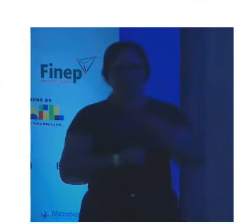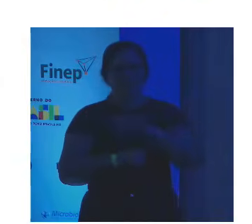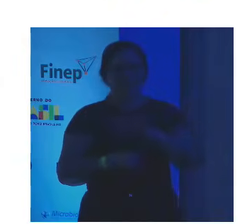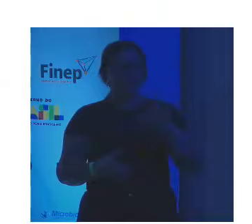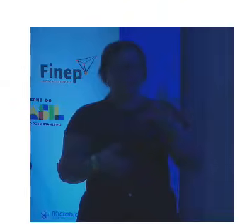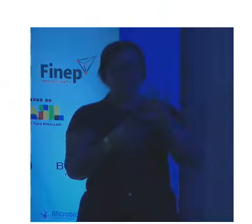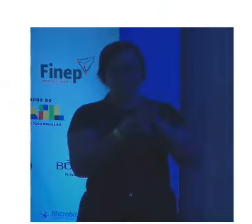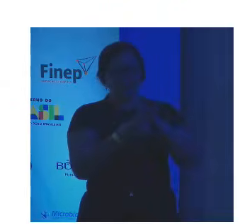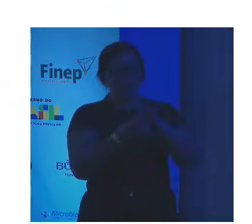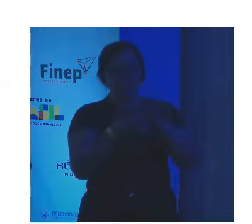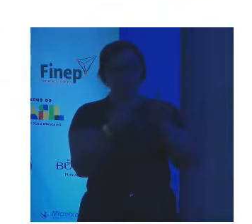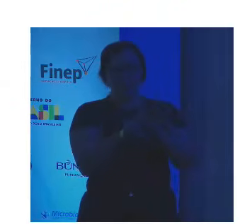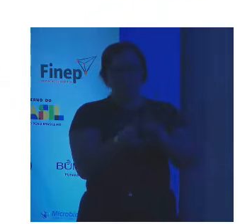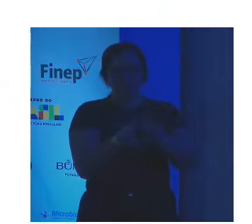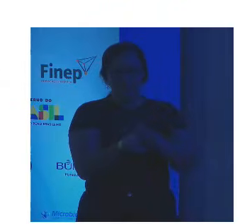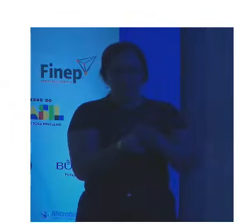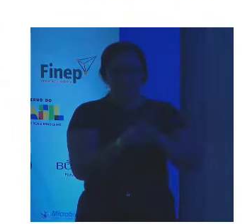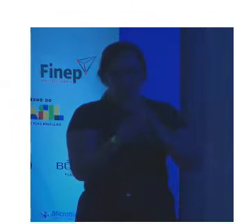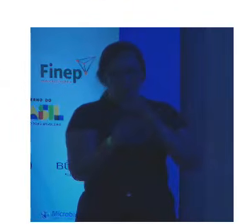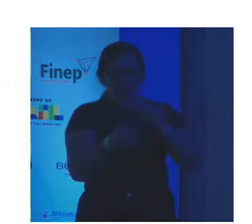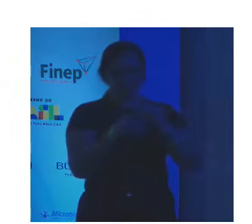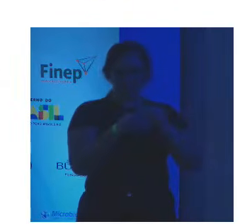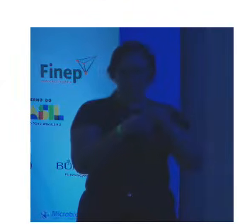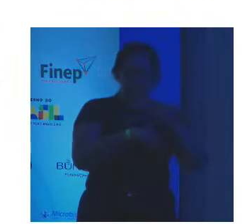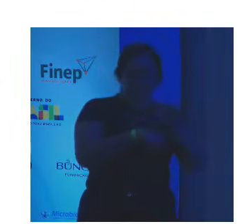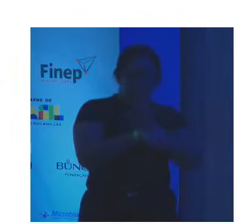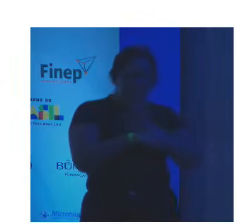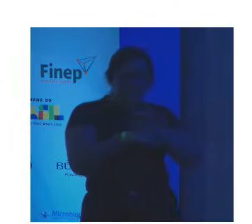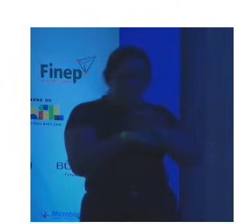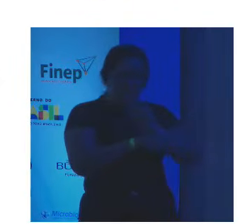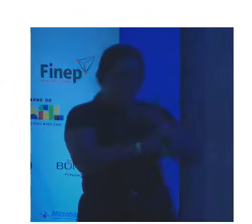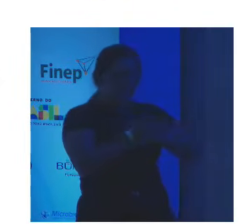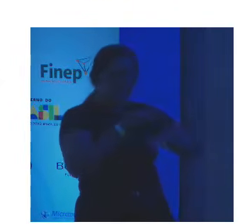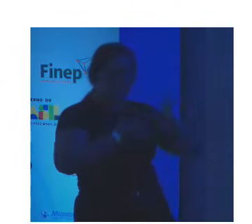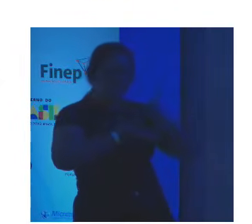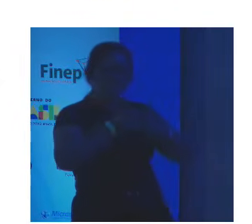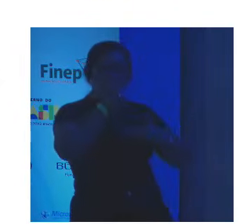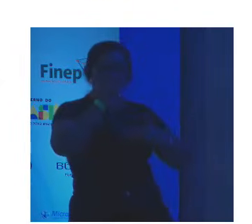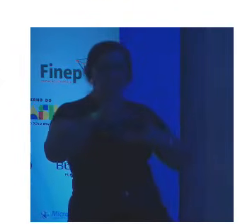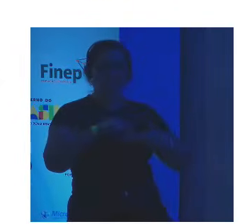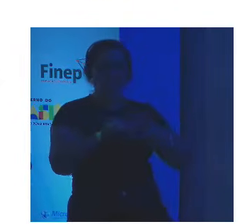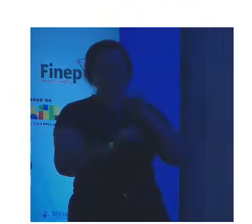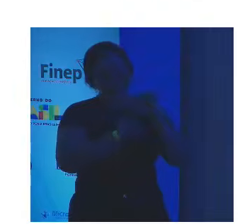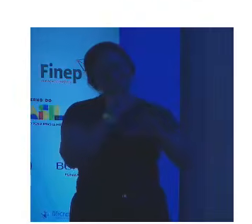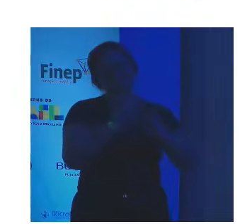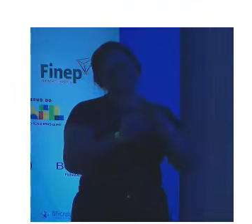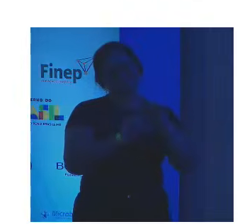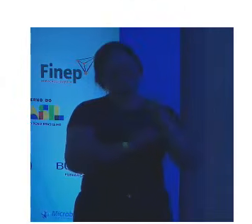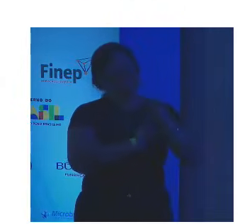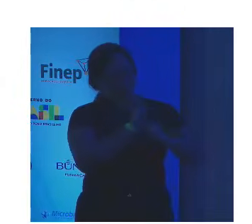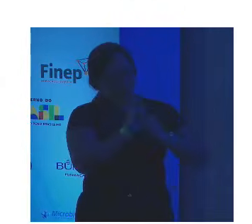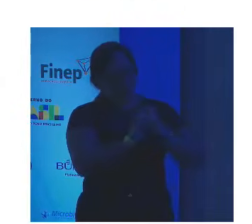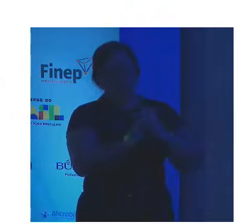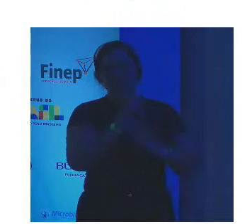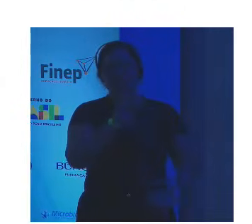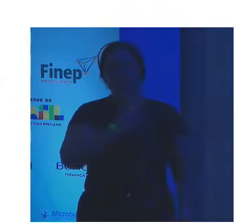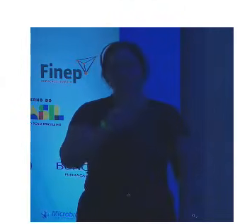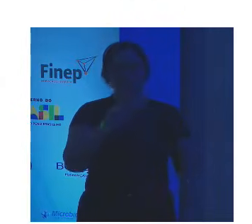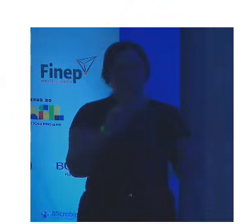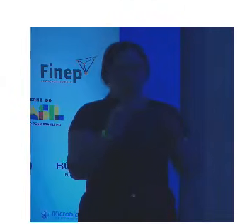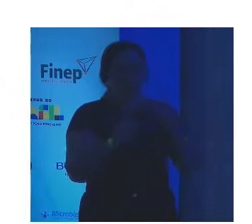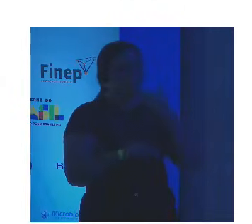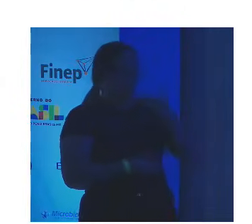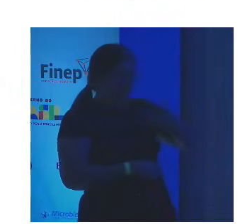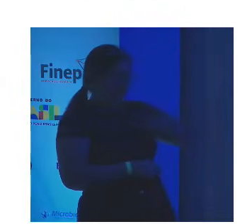you are adding tools to interact with this. So this is the digital revolution. You're not asking us to push you the data.